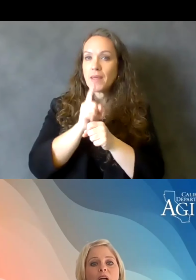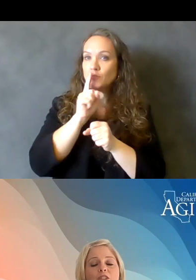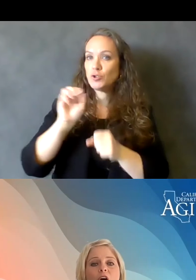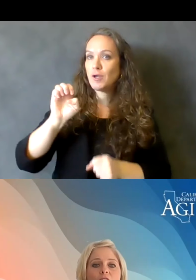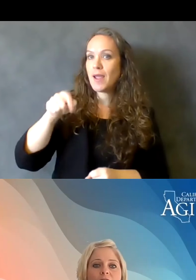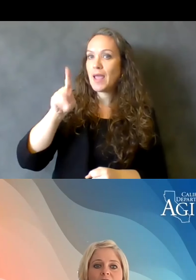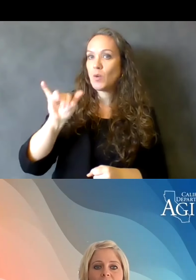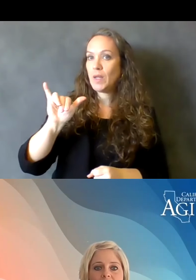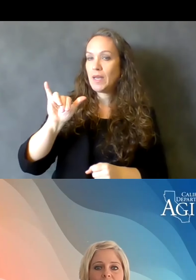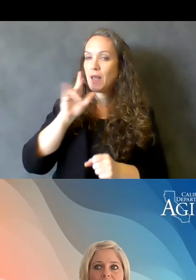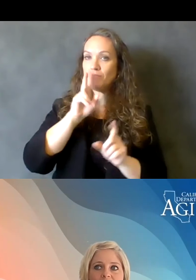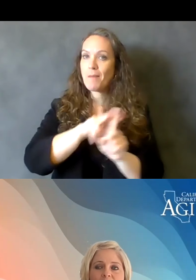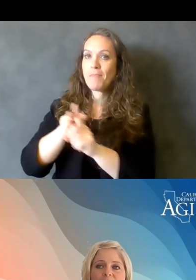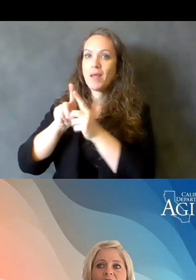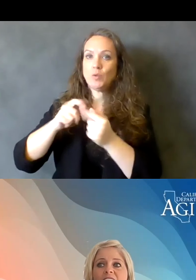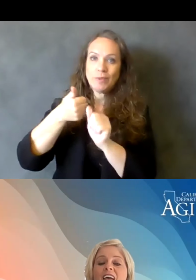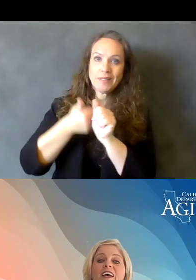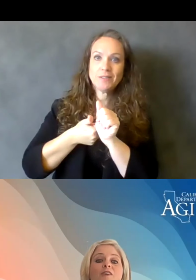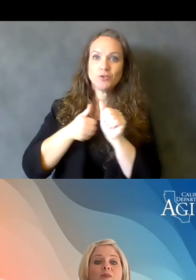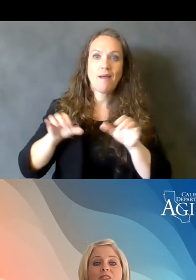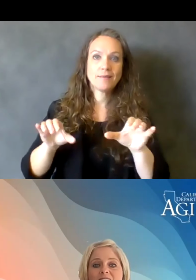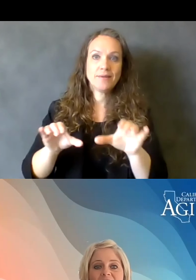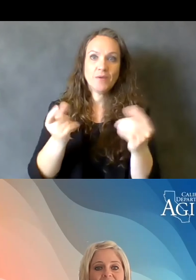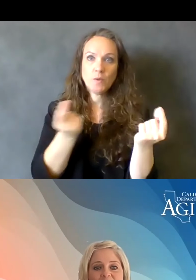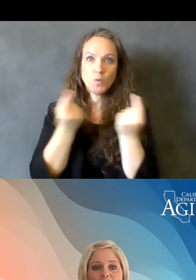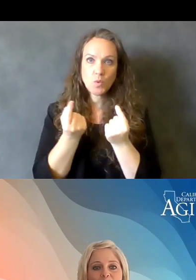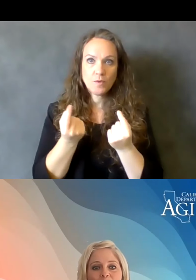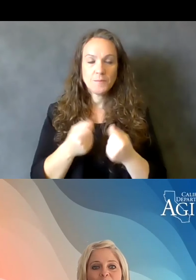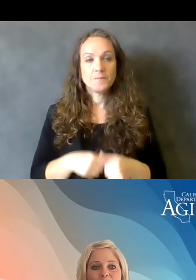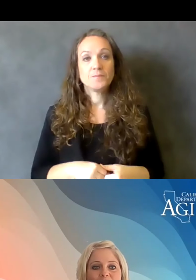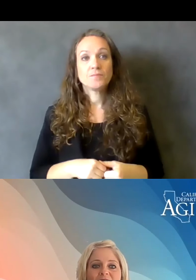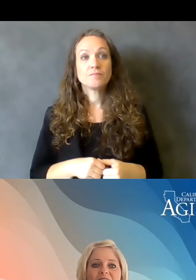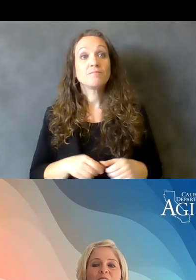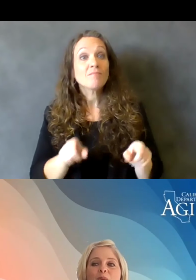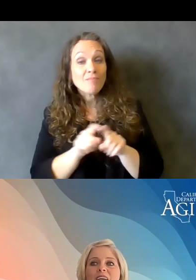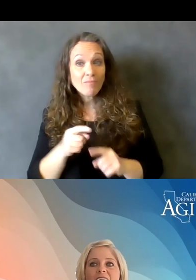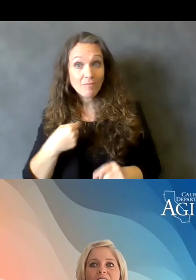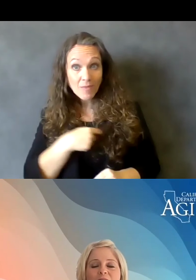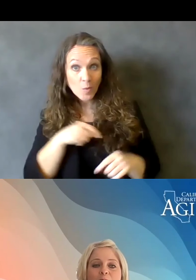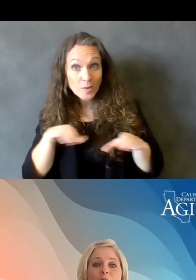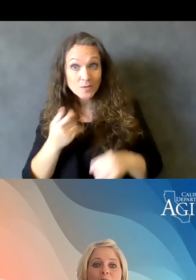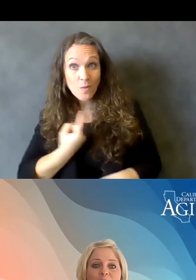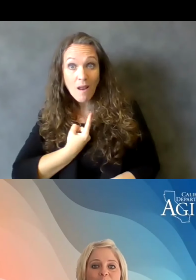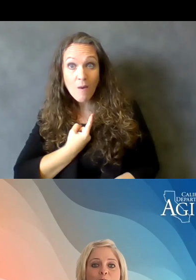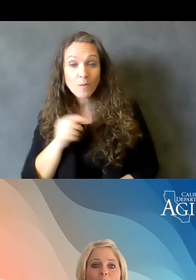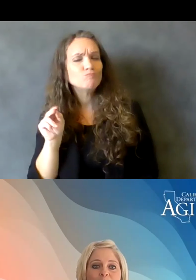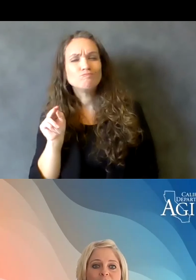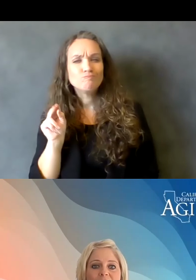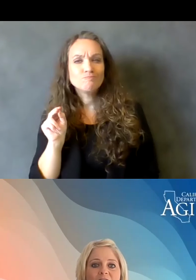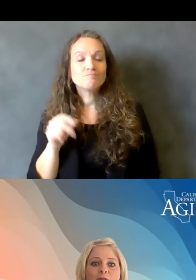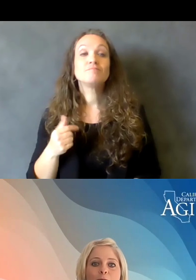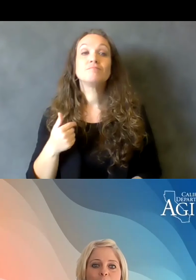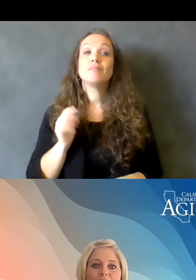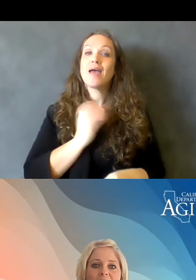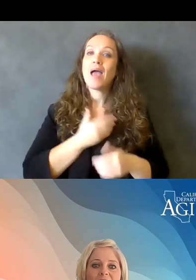is applied to all of these activities. And also, CDA has not been going it alone here. We have our partners